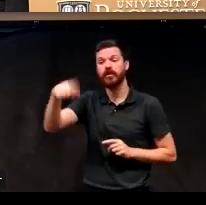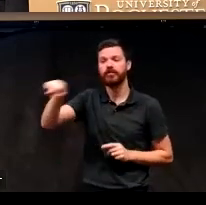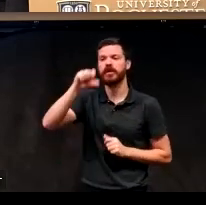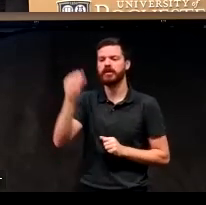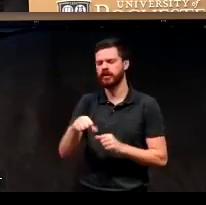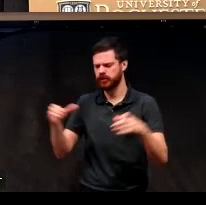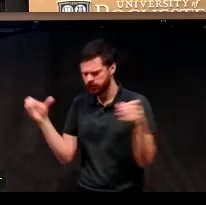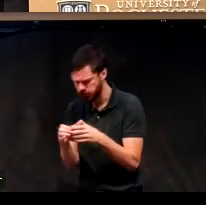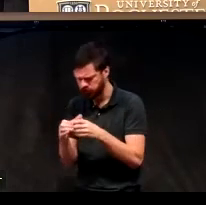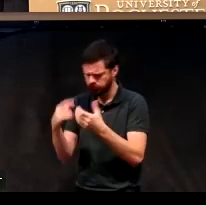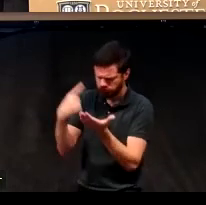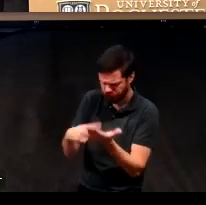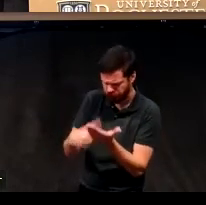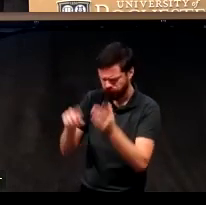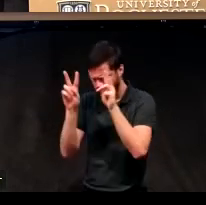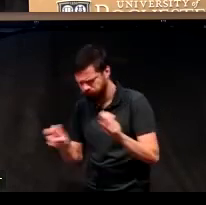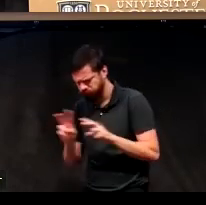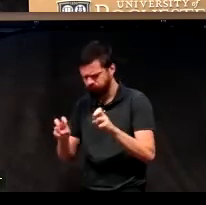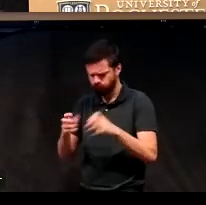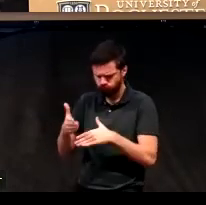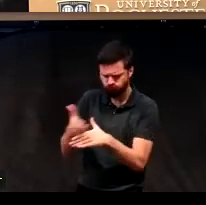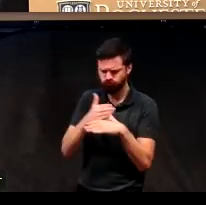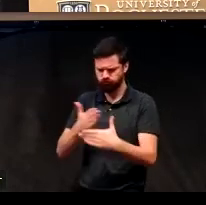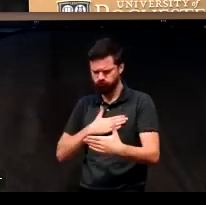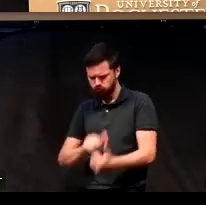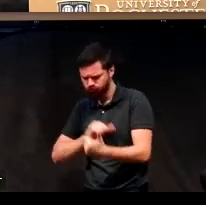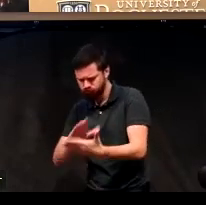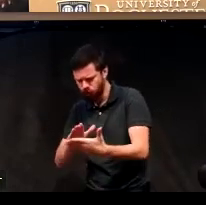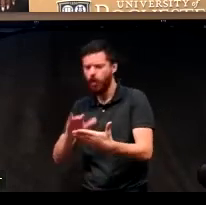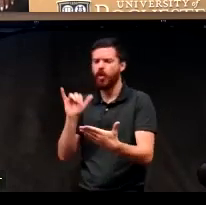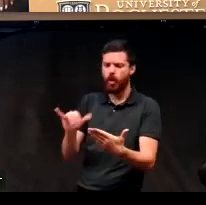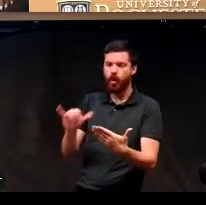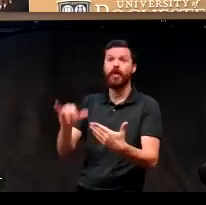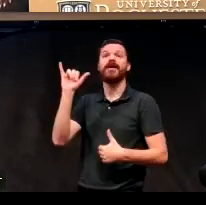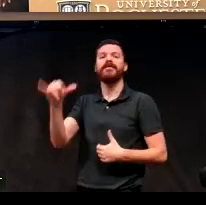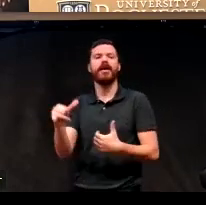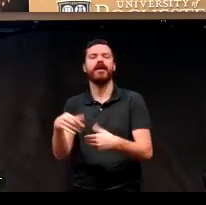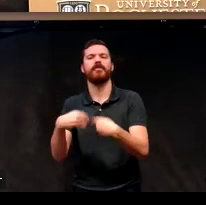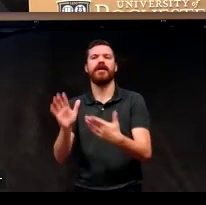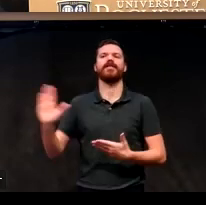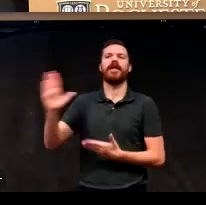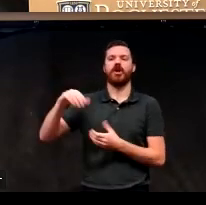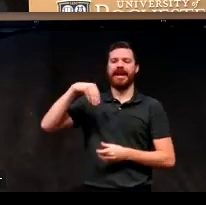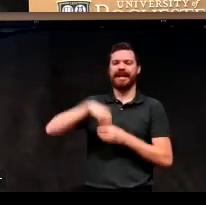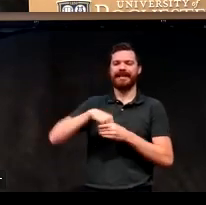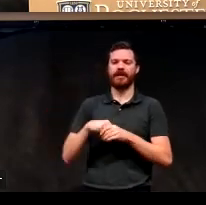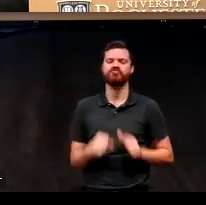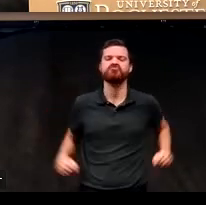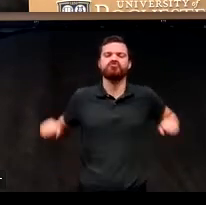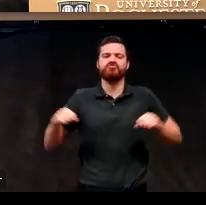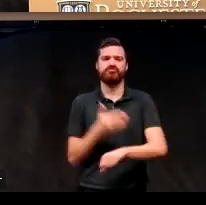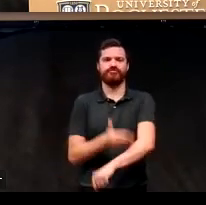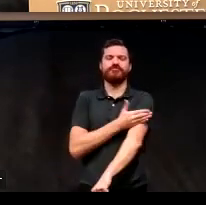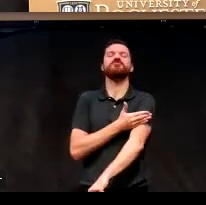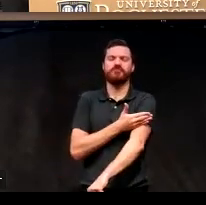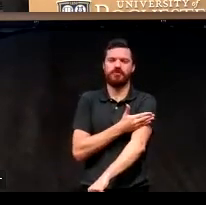to talk and share your approaches, that can help them get the internal sort of bolster them internally